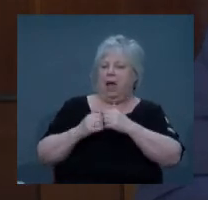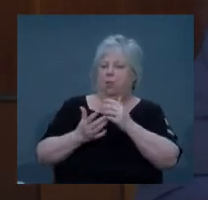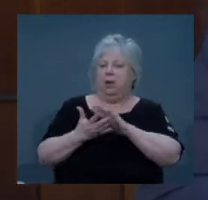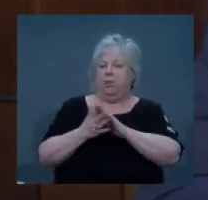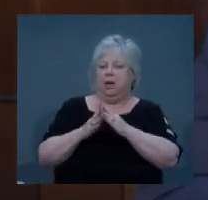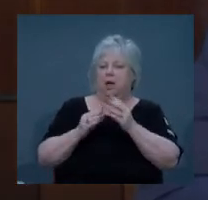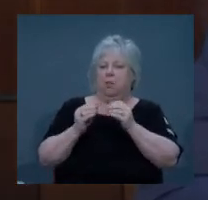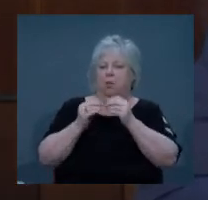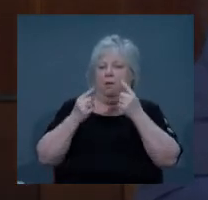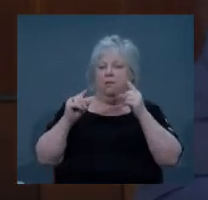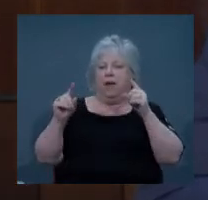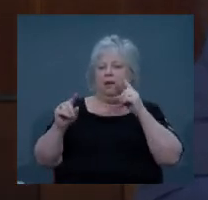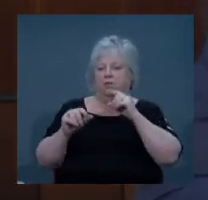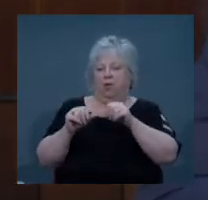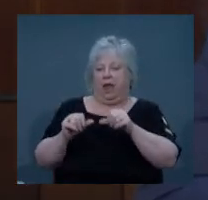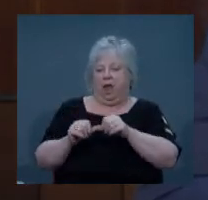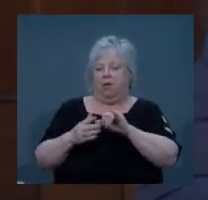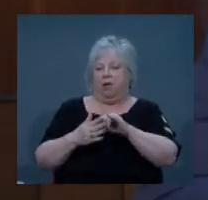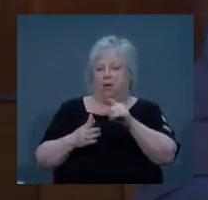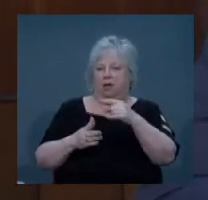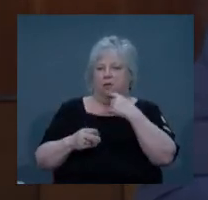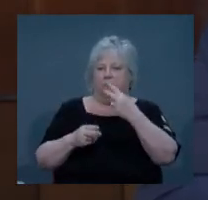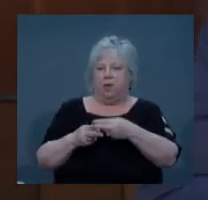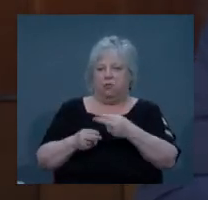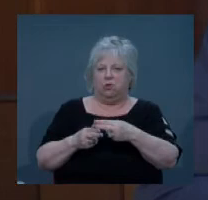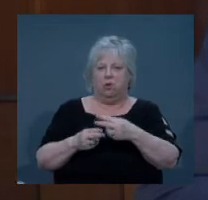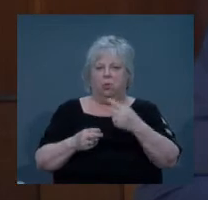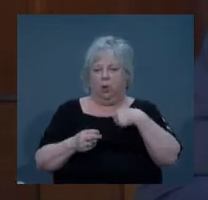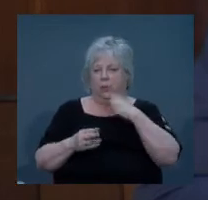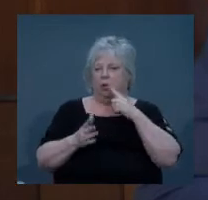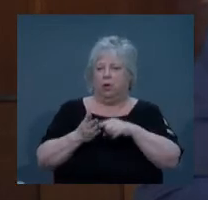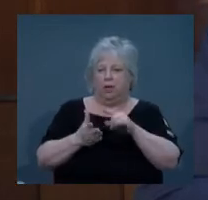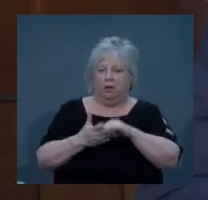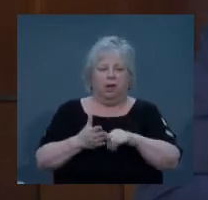with cleaning up the areas that you have referenced. Okay. We'll look at that. Thank you.